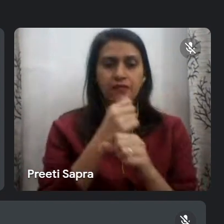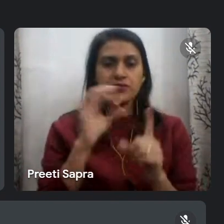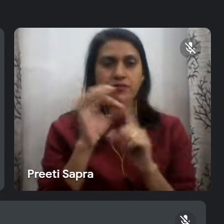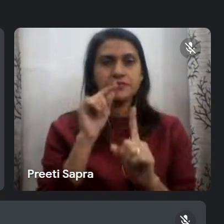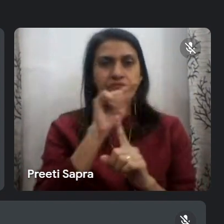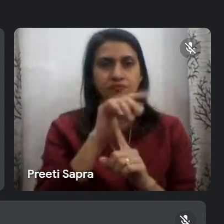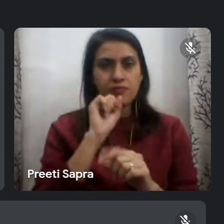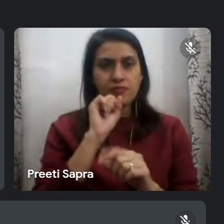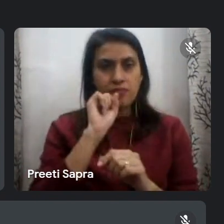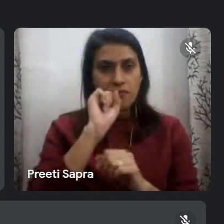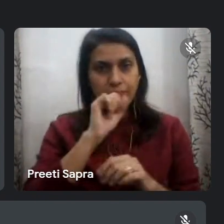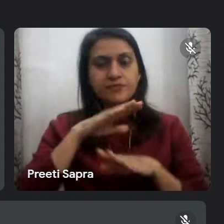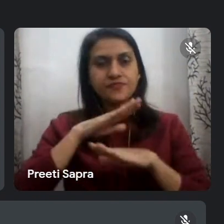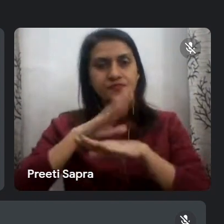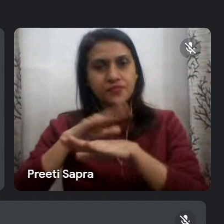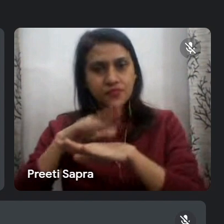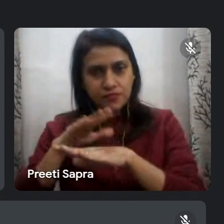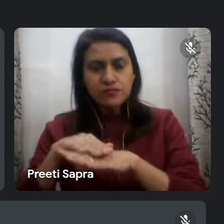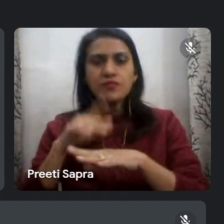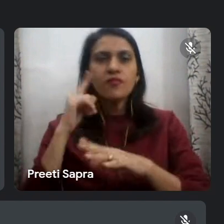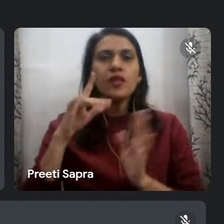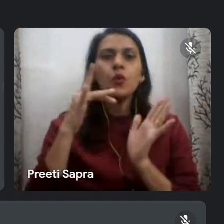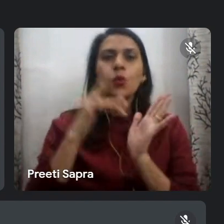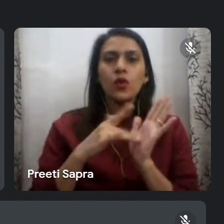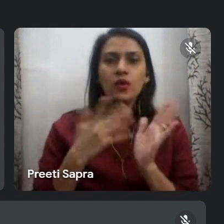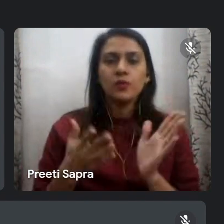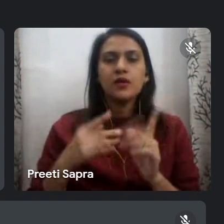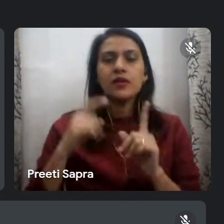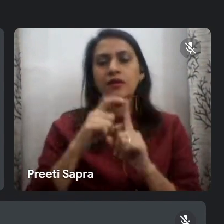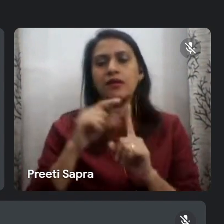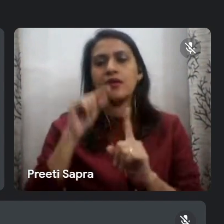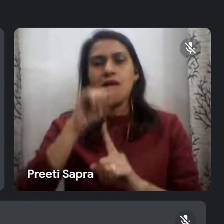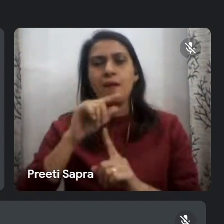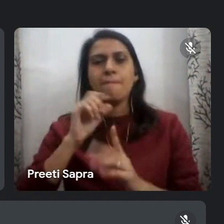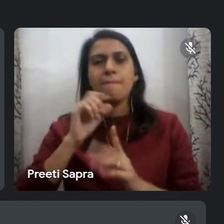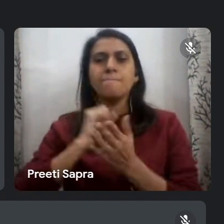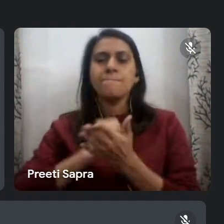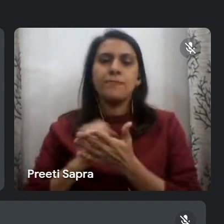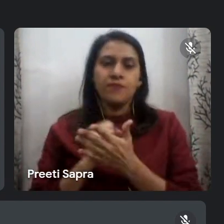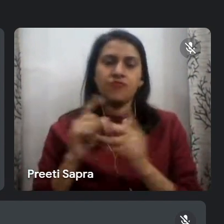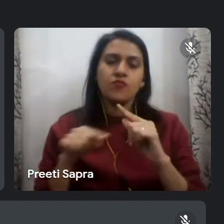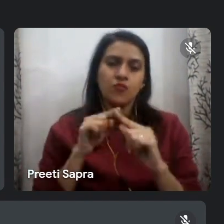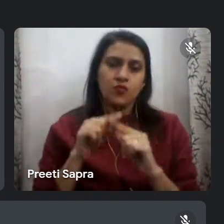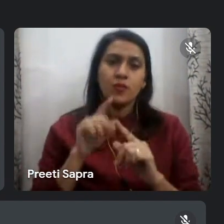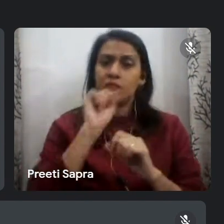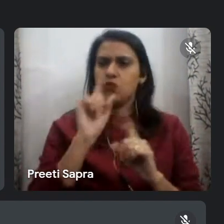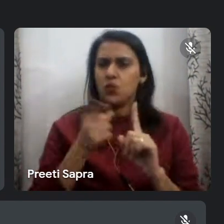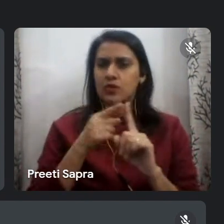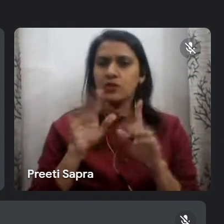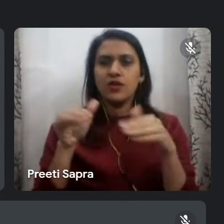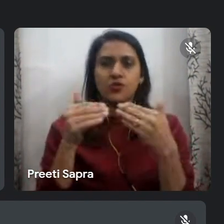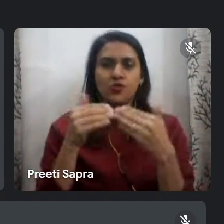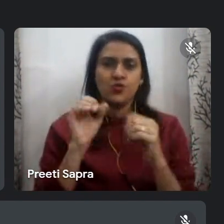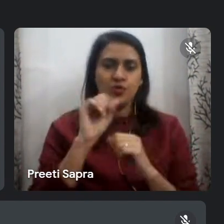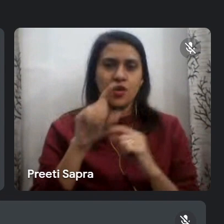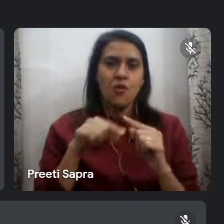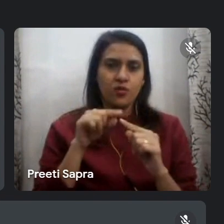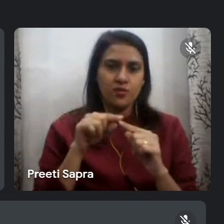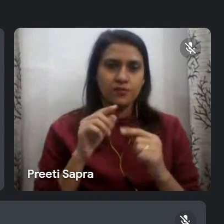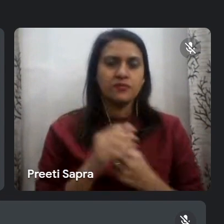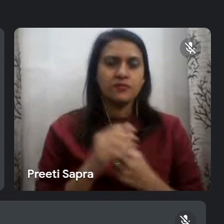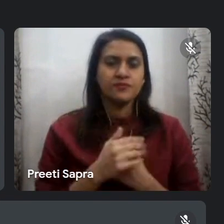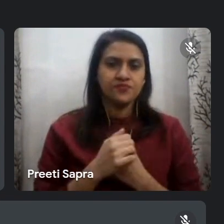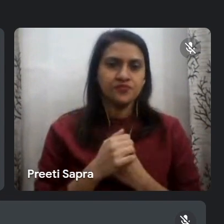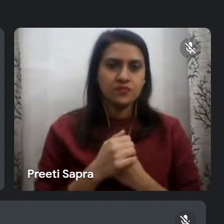his experiences in the workplace and DEI practices. Let me introduce Gopi to all of you. Um,